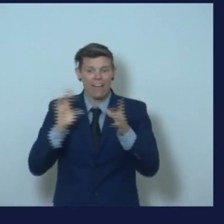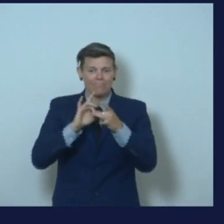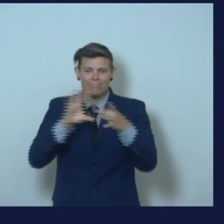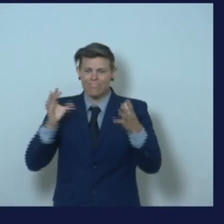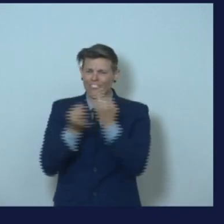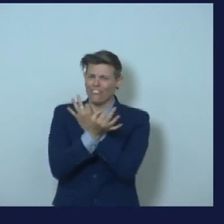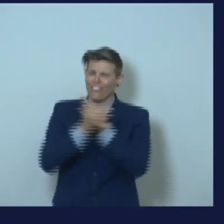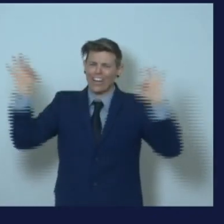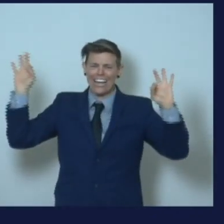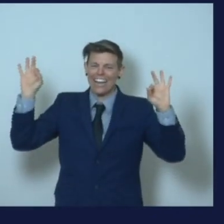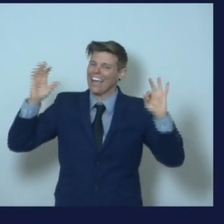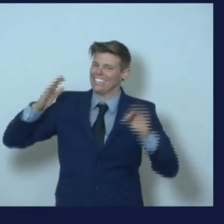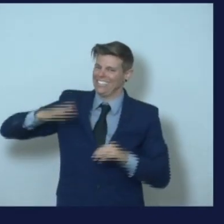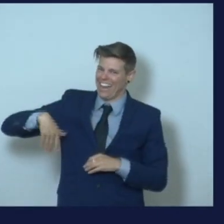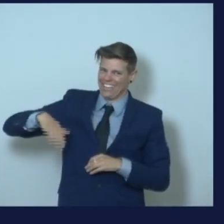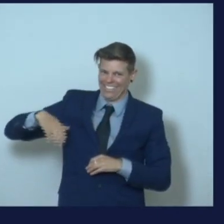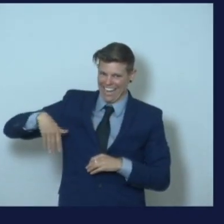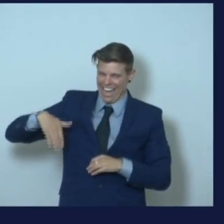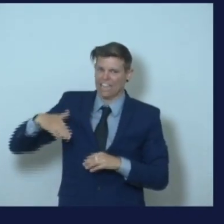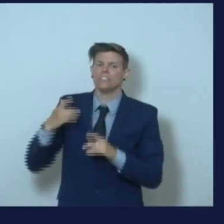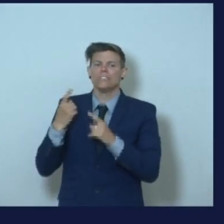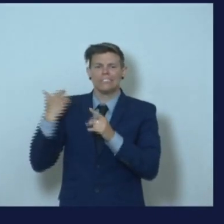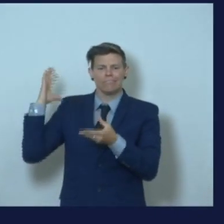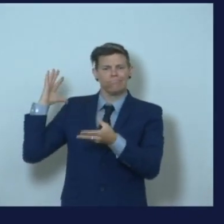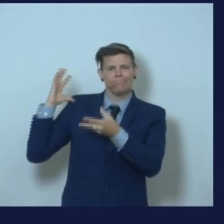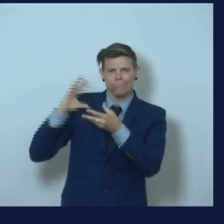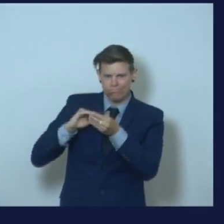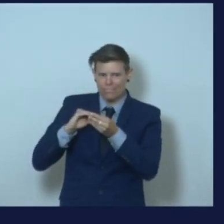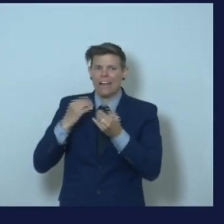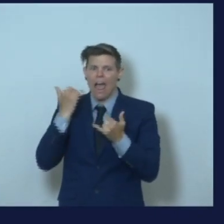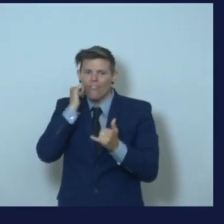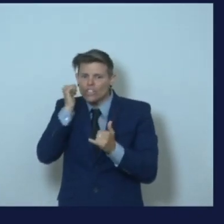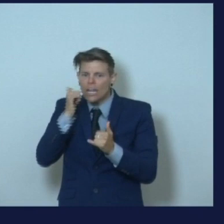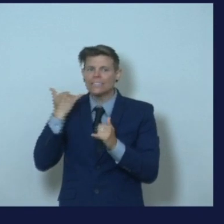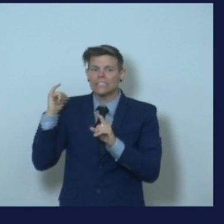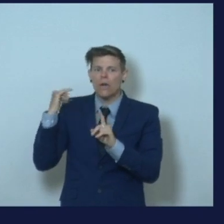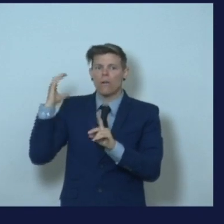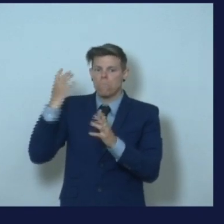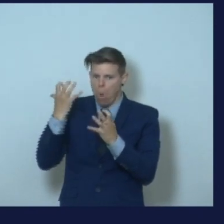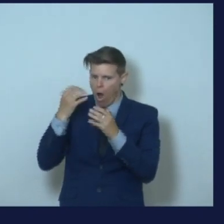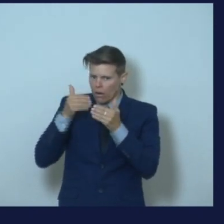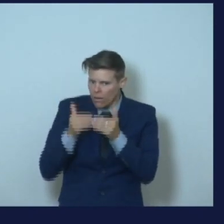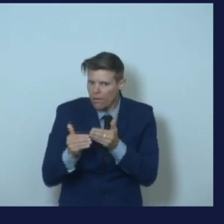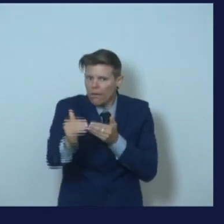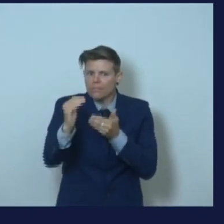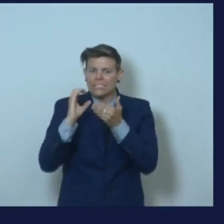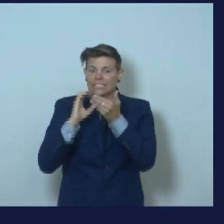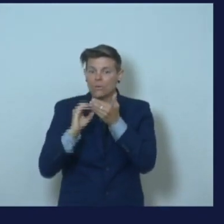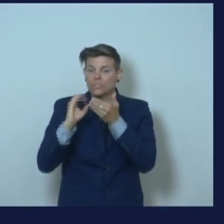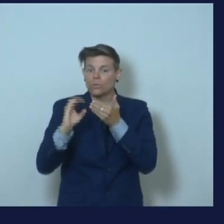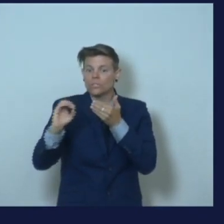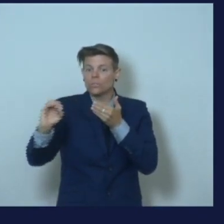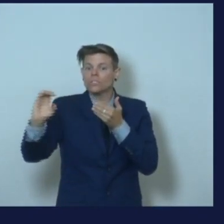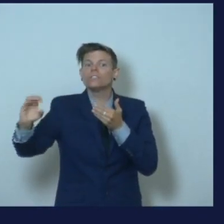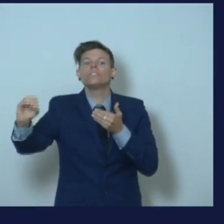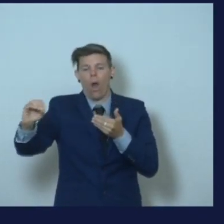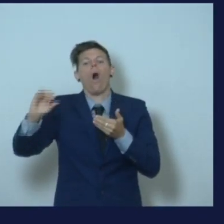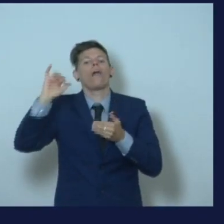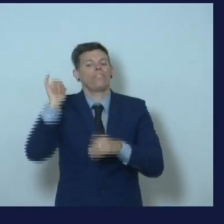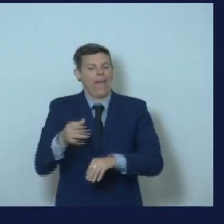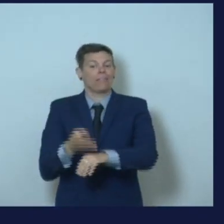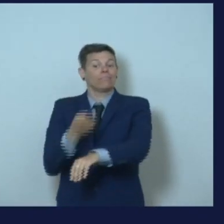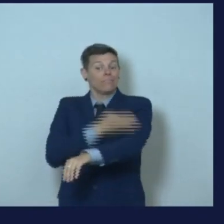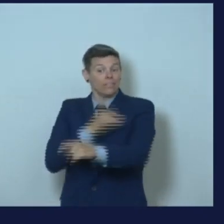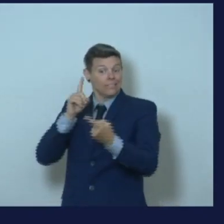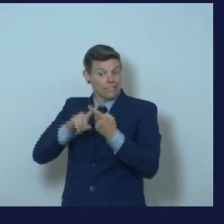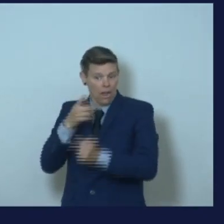until we have 0 cases for a long period of time and a vaccine, we are not going to be free of COVID or COVID risks. Now that brings